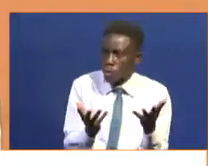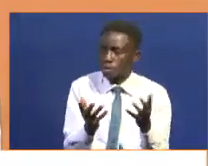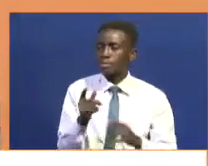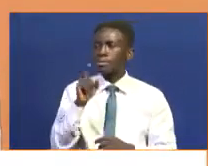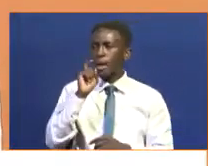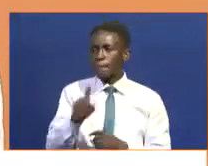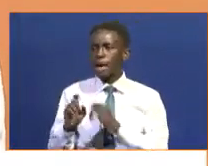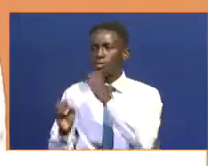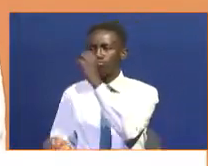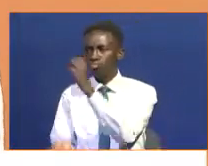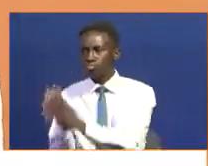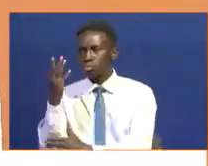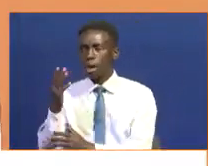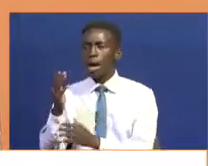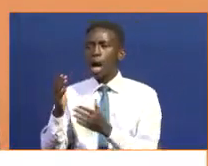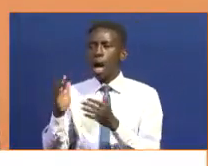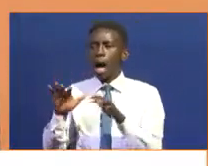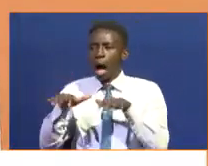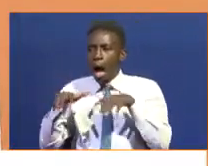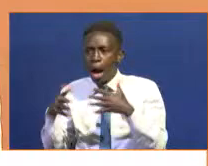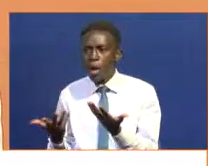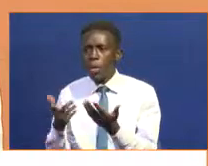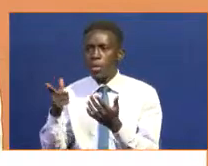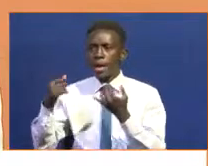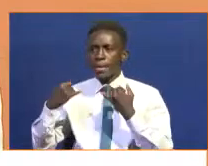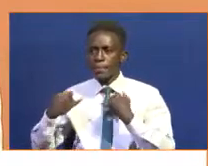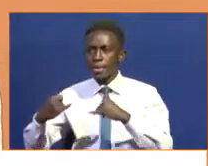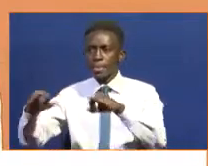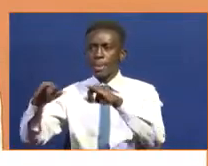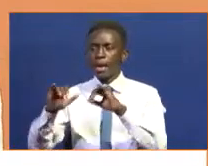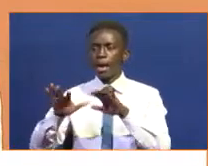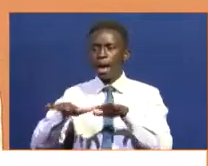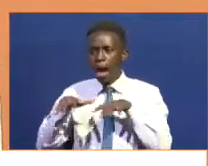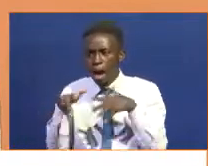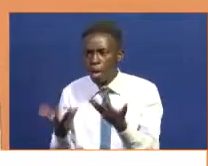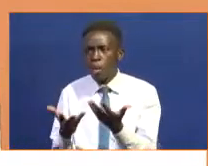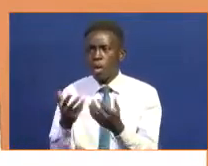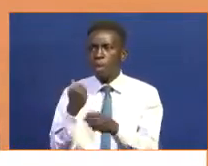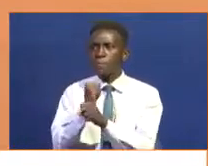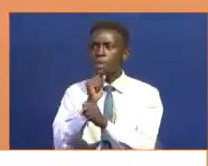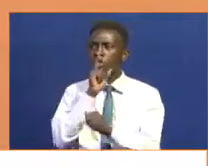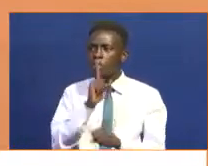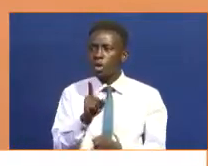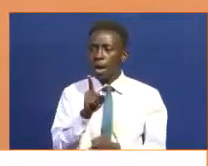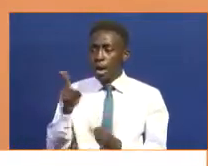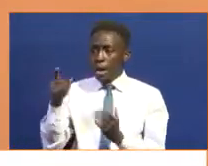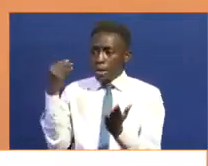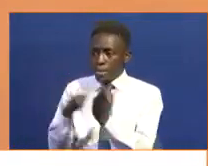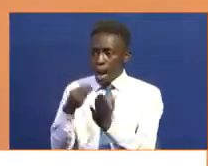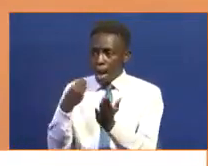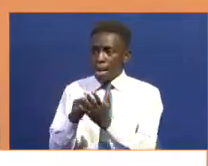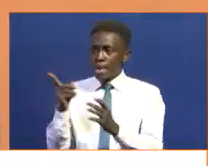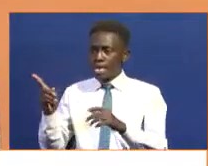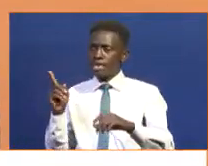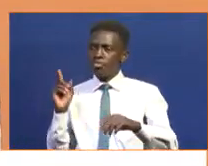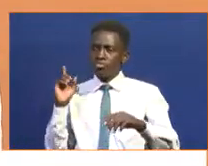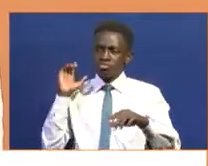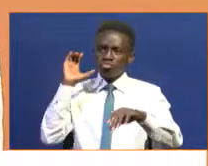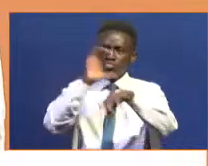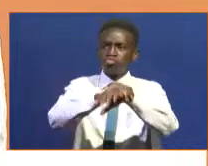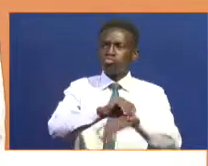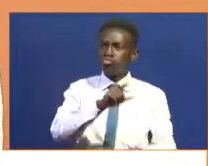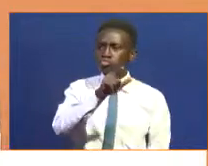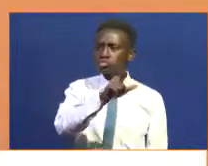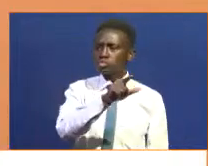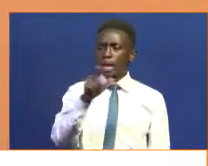with means of implementation and means of making sure that the money actually gets to the frontline